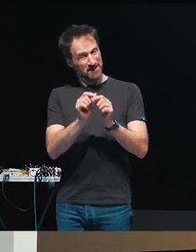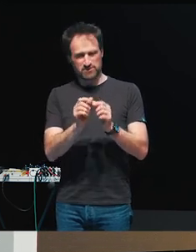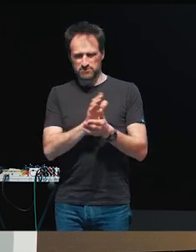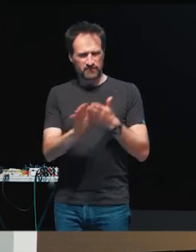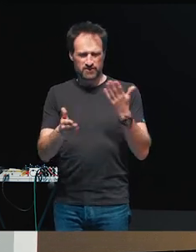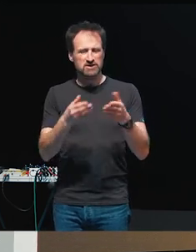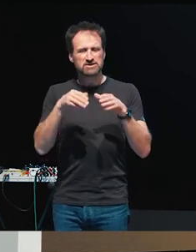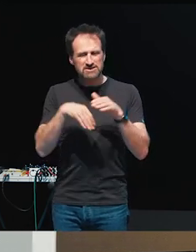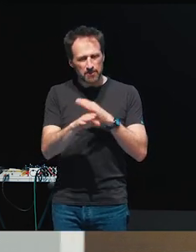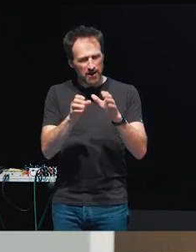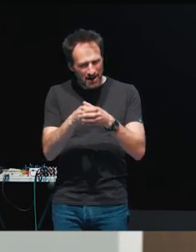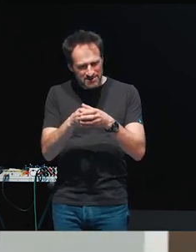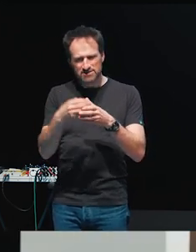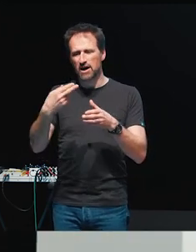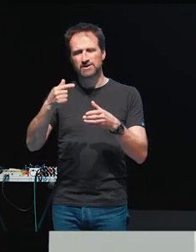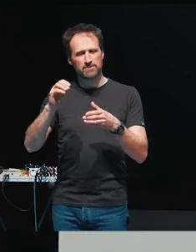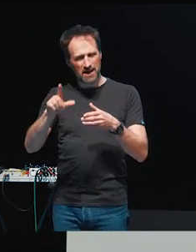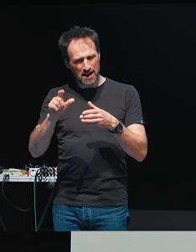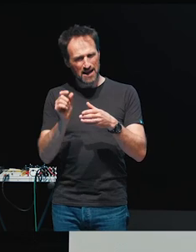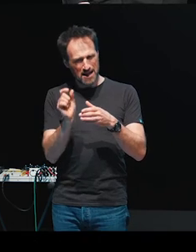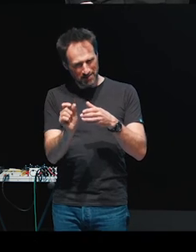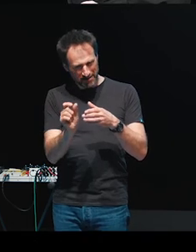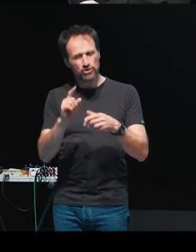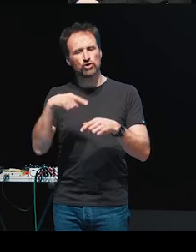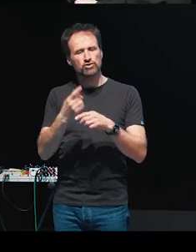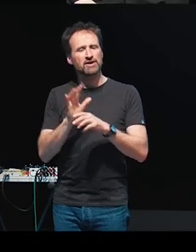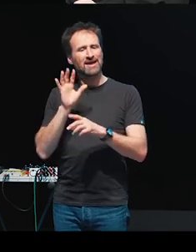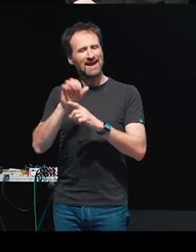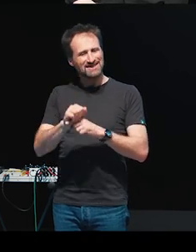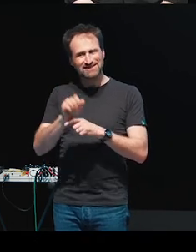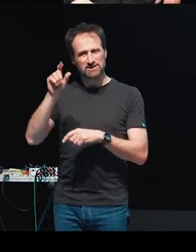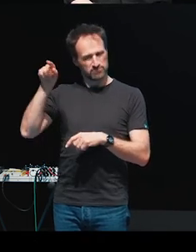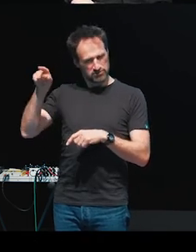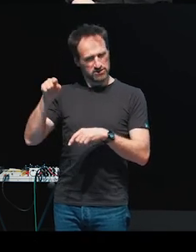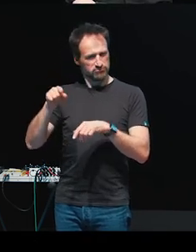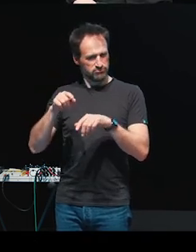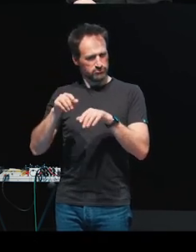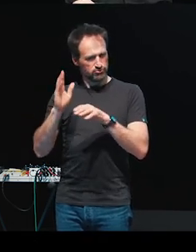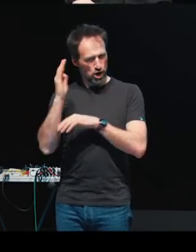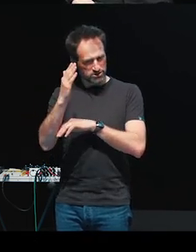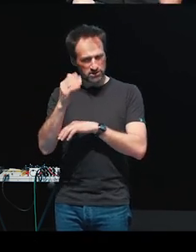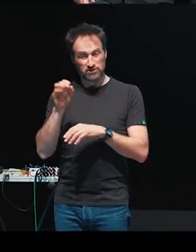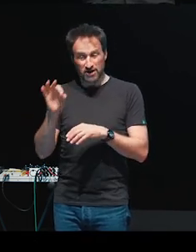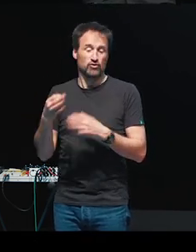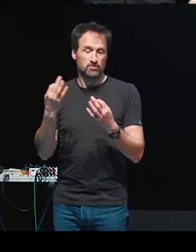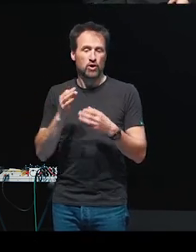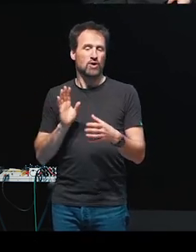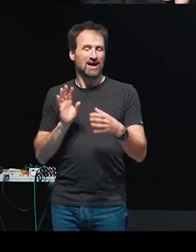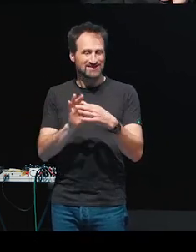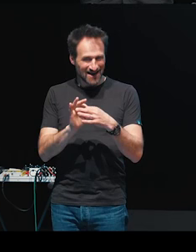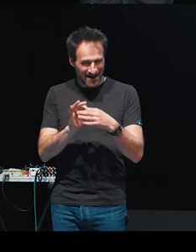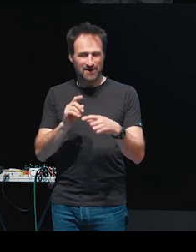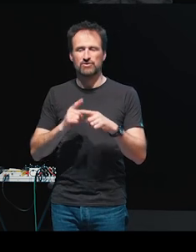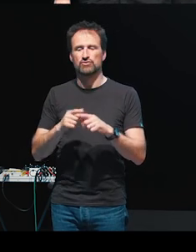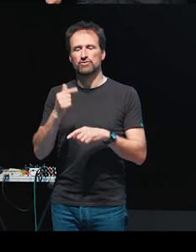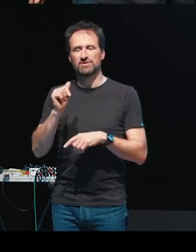HTML element, and then you have to register it with the browser. For this, you have to assign a tag name and your